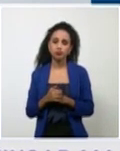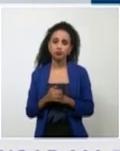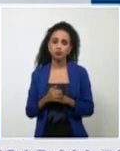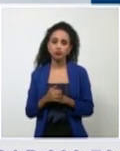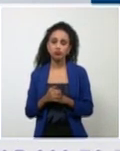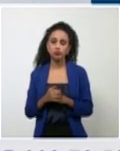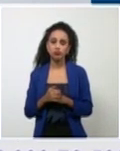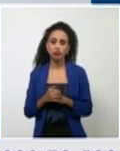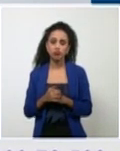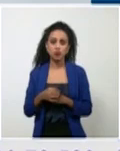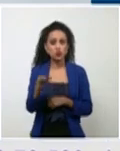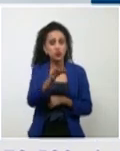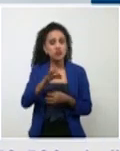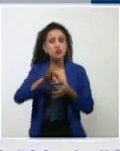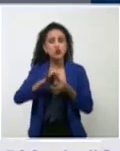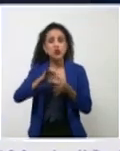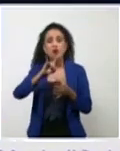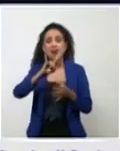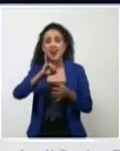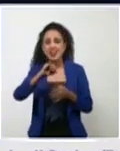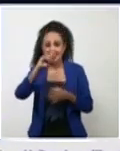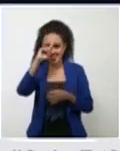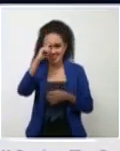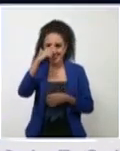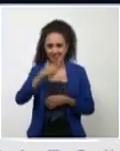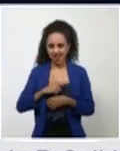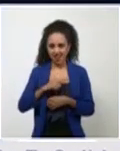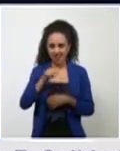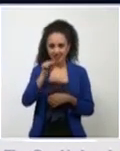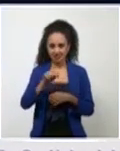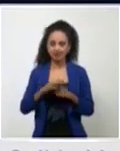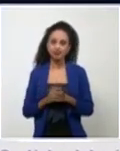the province, from the municipality